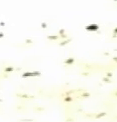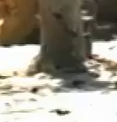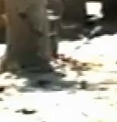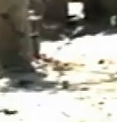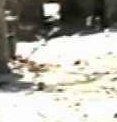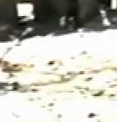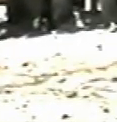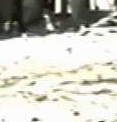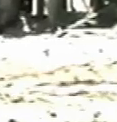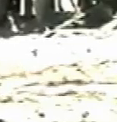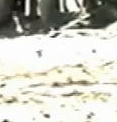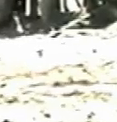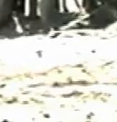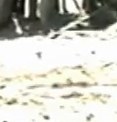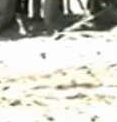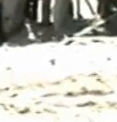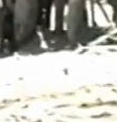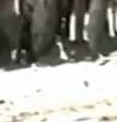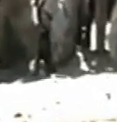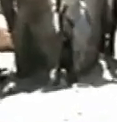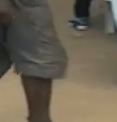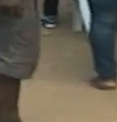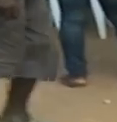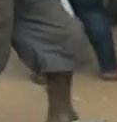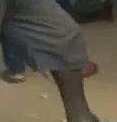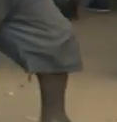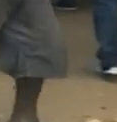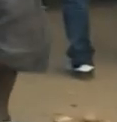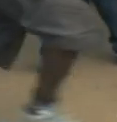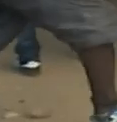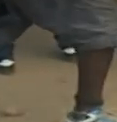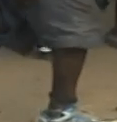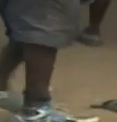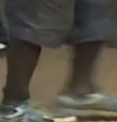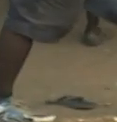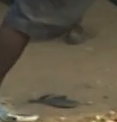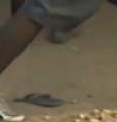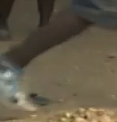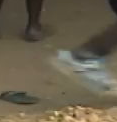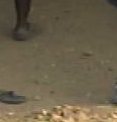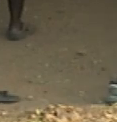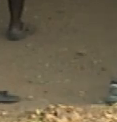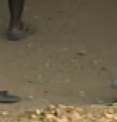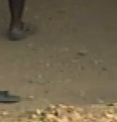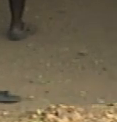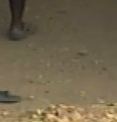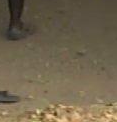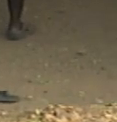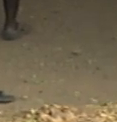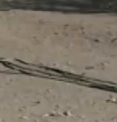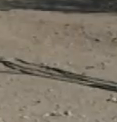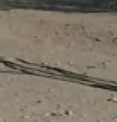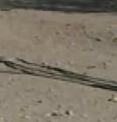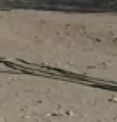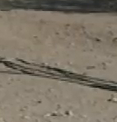positive. However, just like in adults, children with medical conditions are mostly at high risk of contracting the